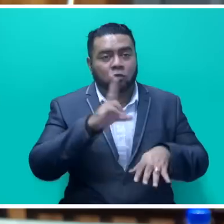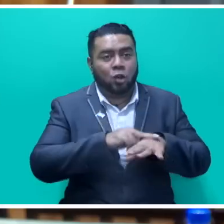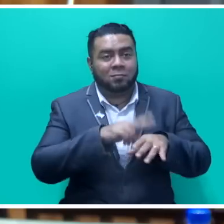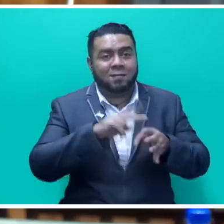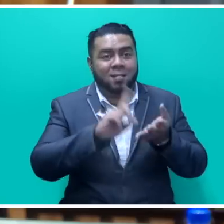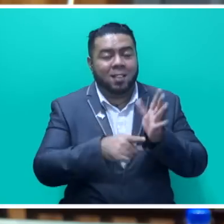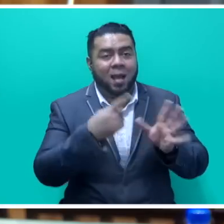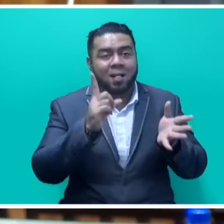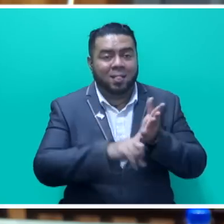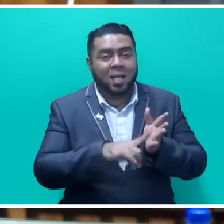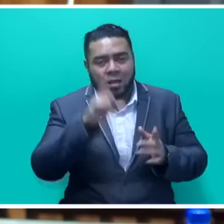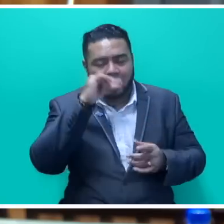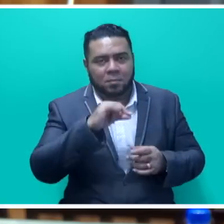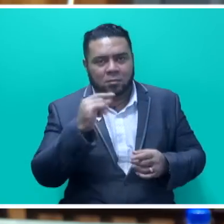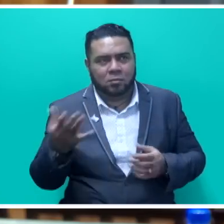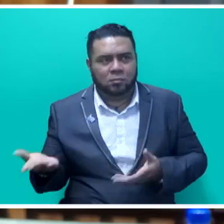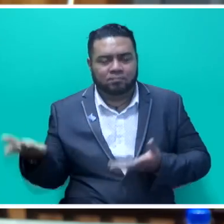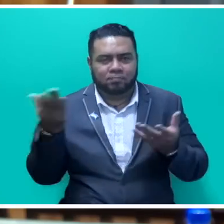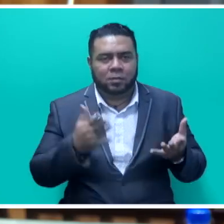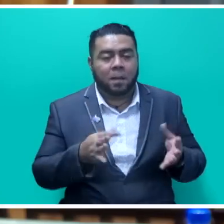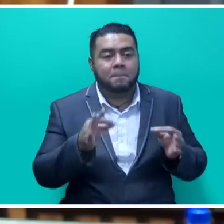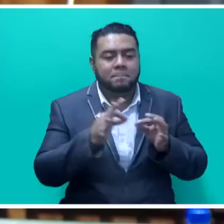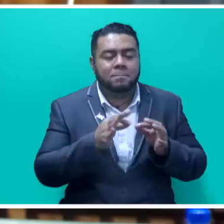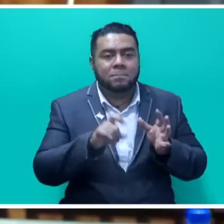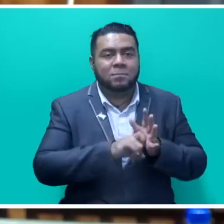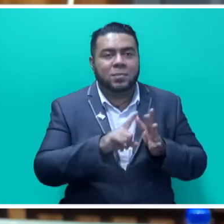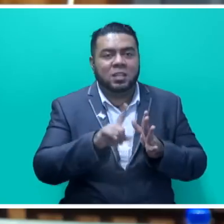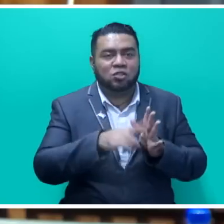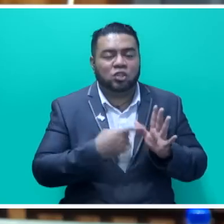enabling her and the children to bring home Professor Brijilal's